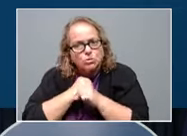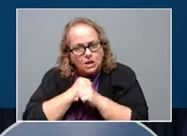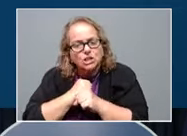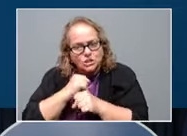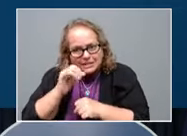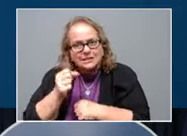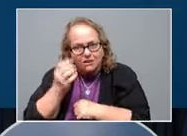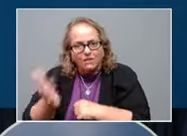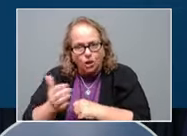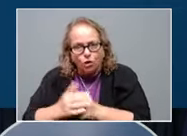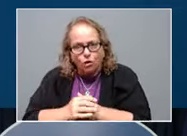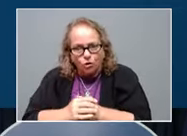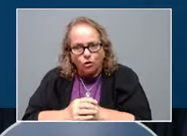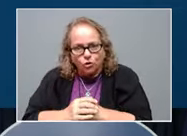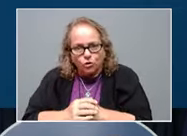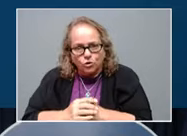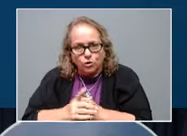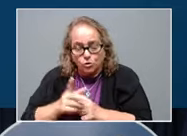when we look at deaths,